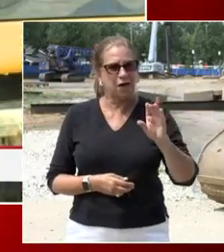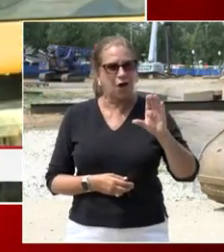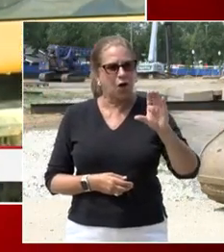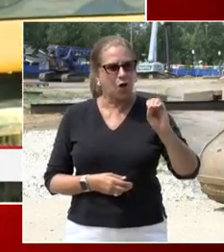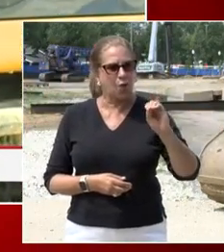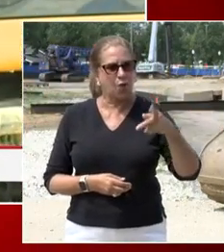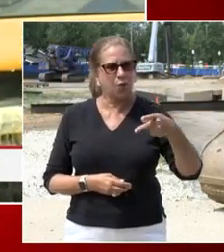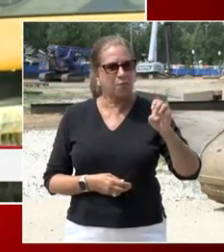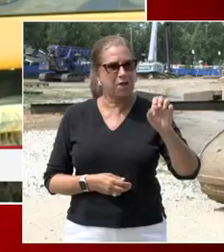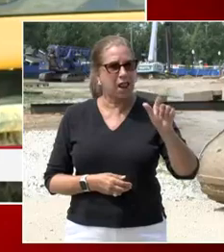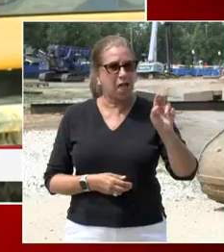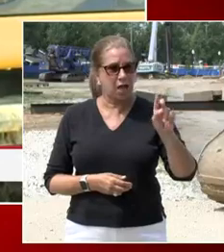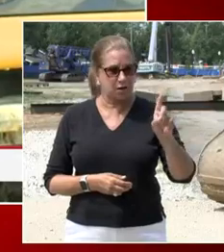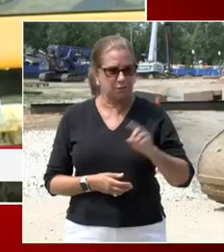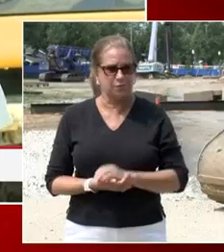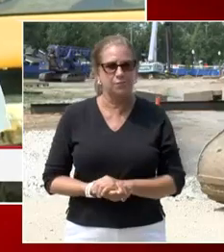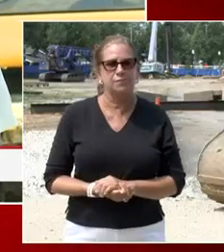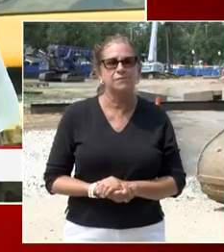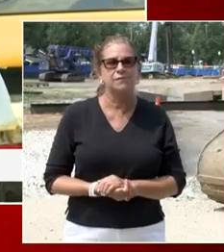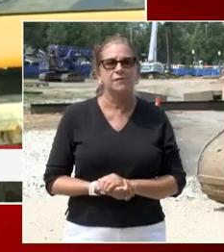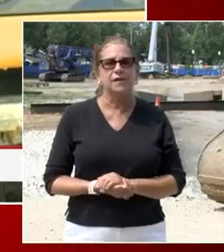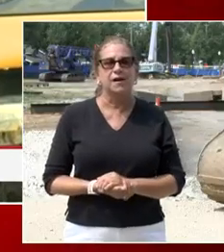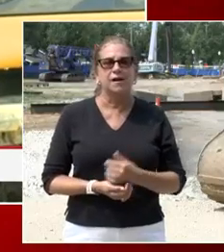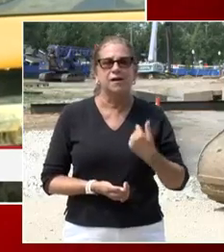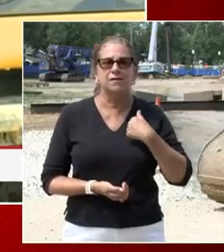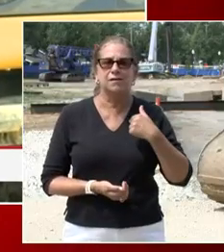it's a long story. I couldn't tell it all, but